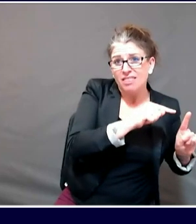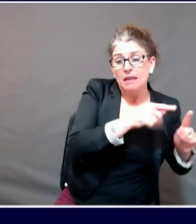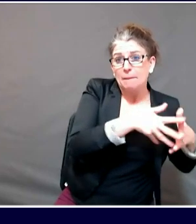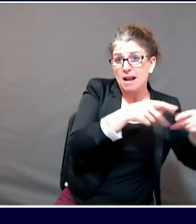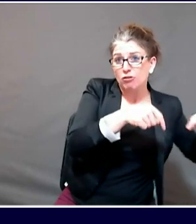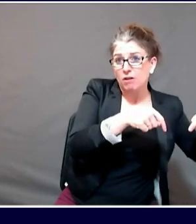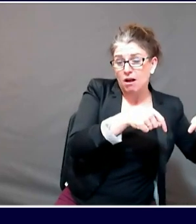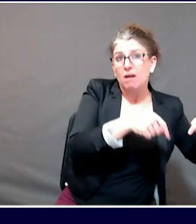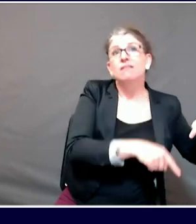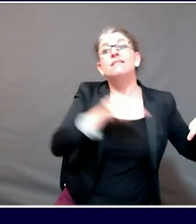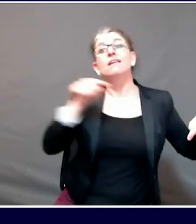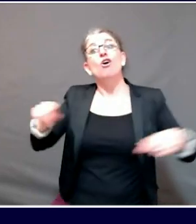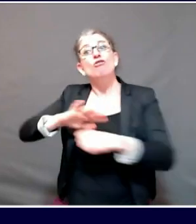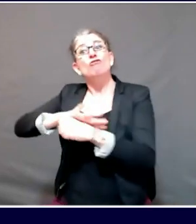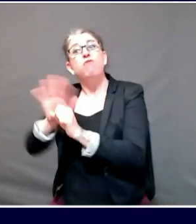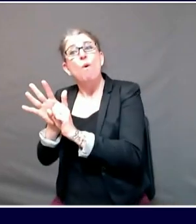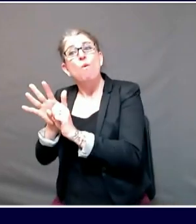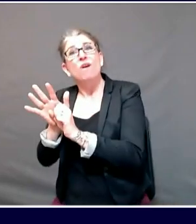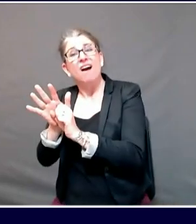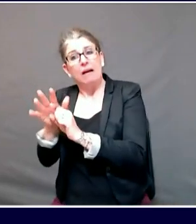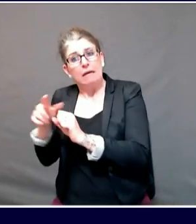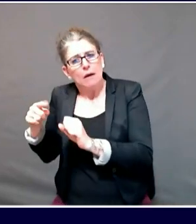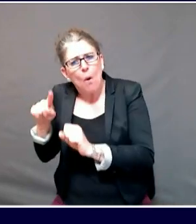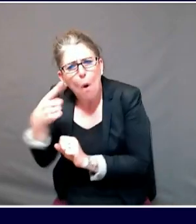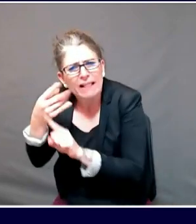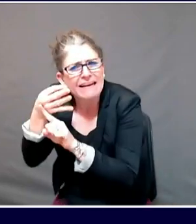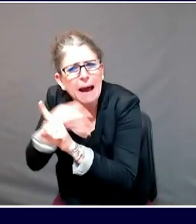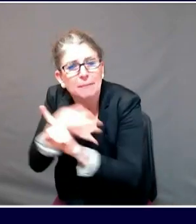Right now in Maine, there are a total of